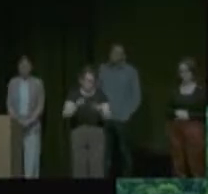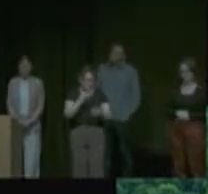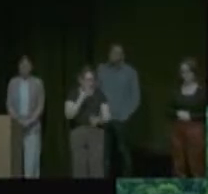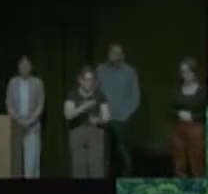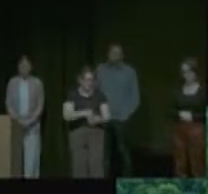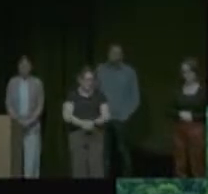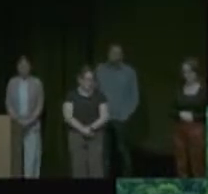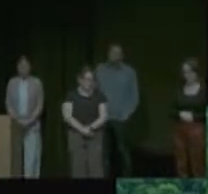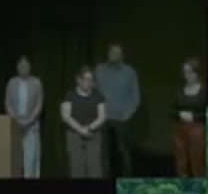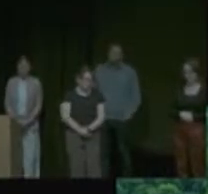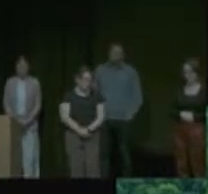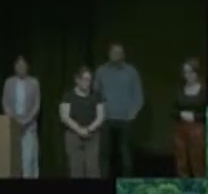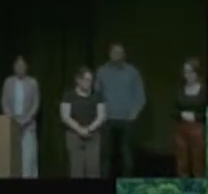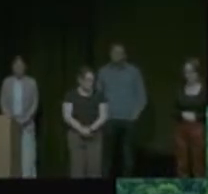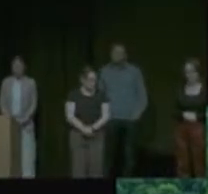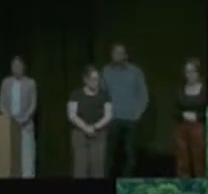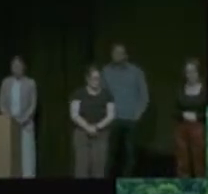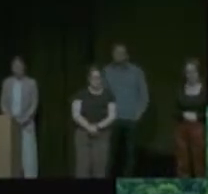thank you.